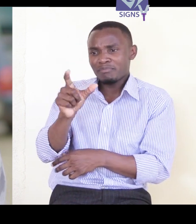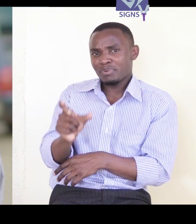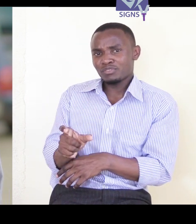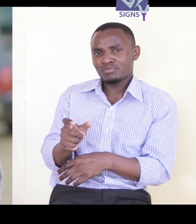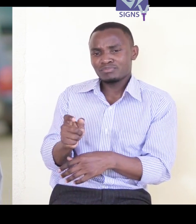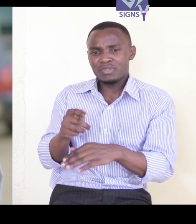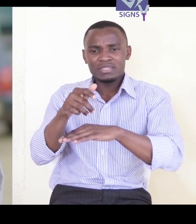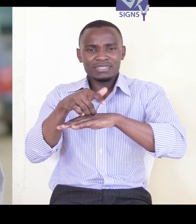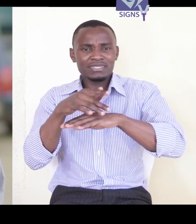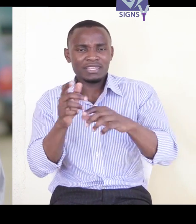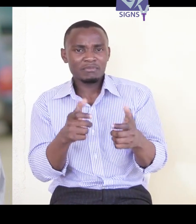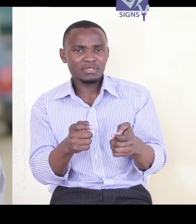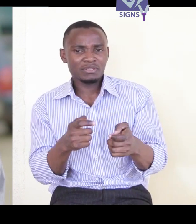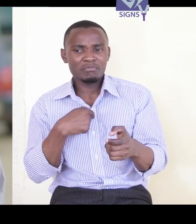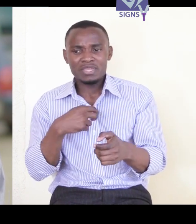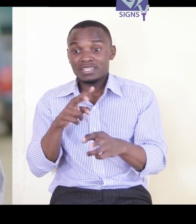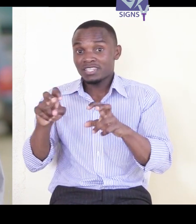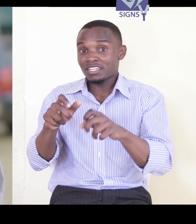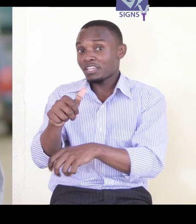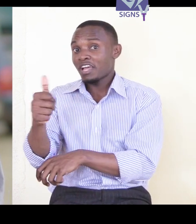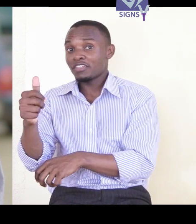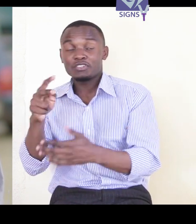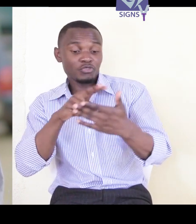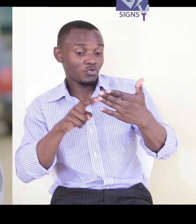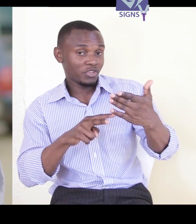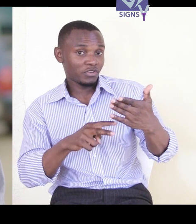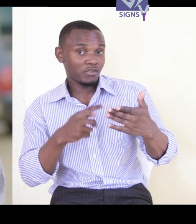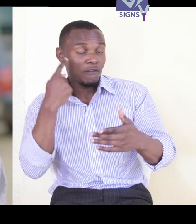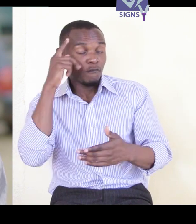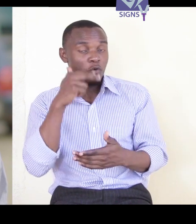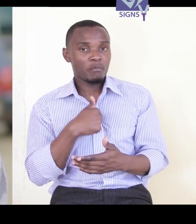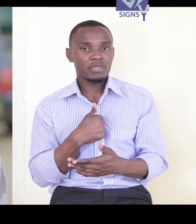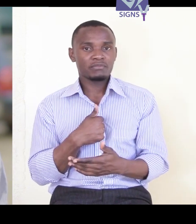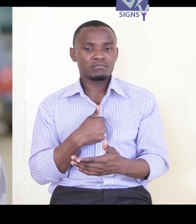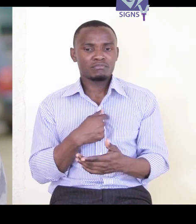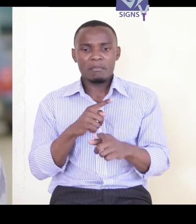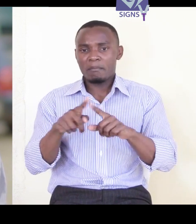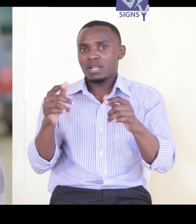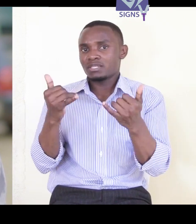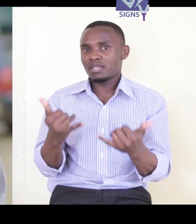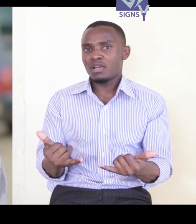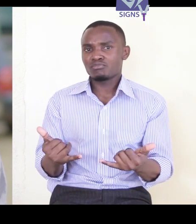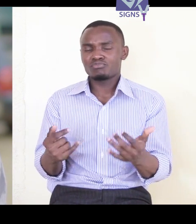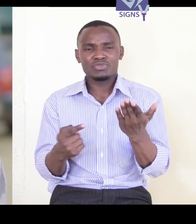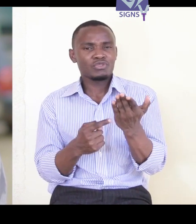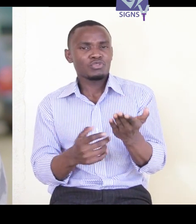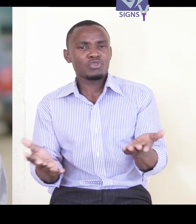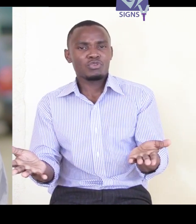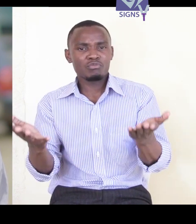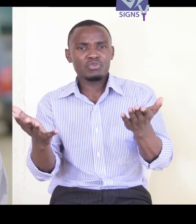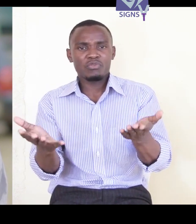if anybody sends me a message, I had to go looking for somebody to read the message for me. But these days, technology has